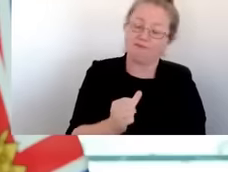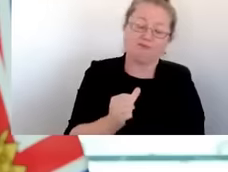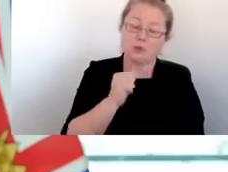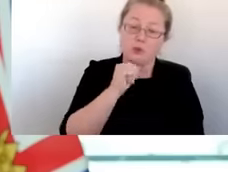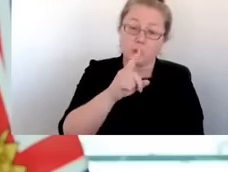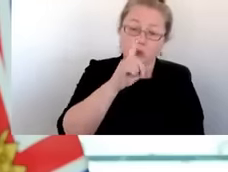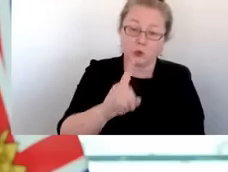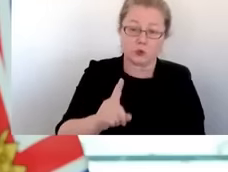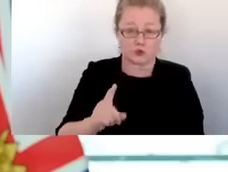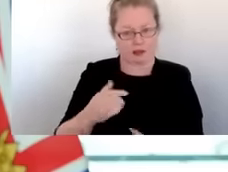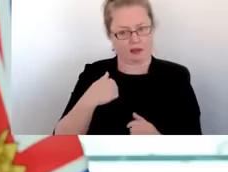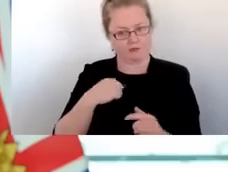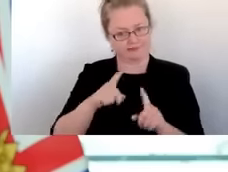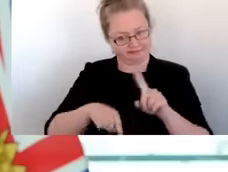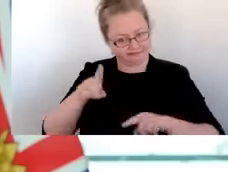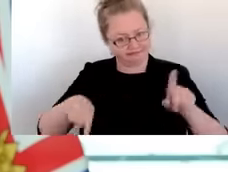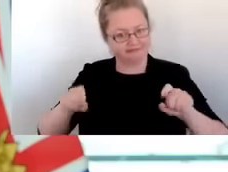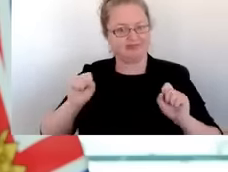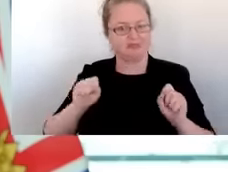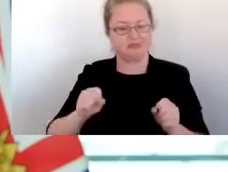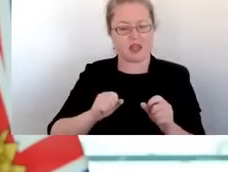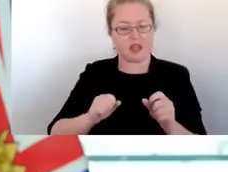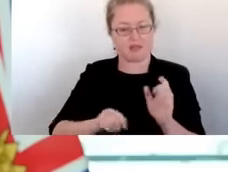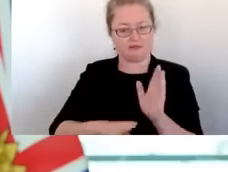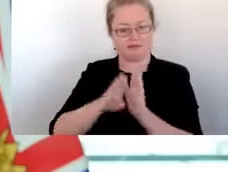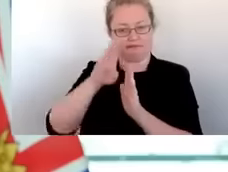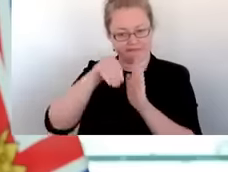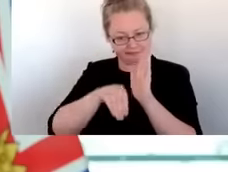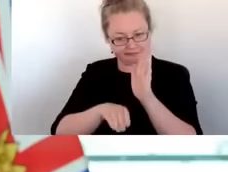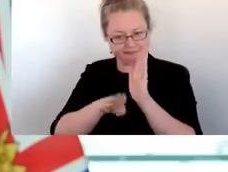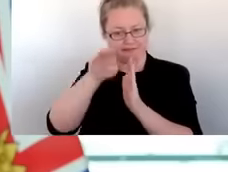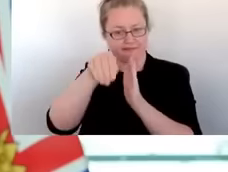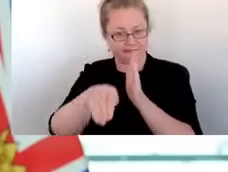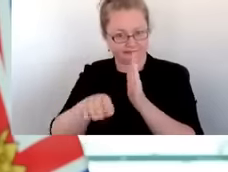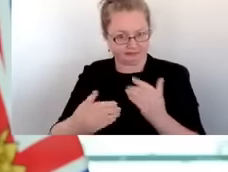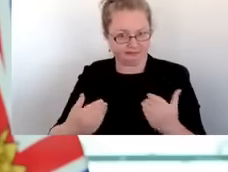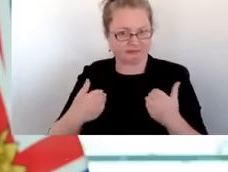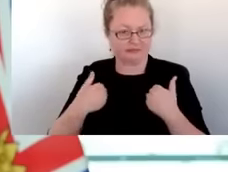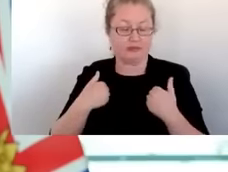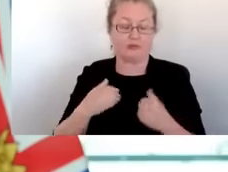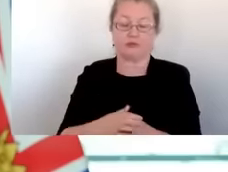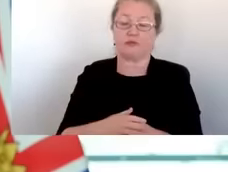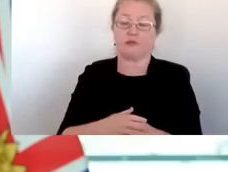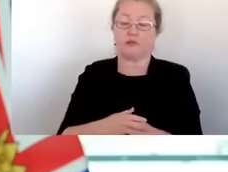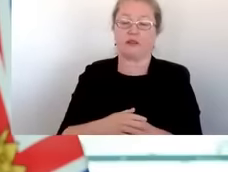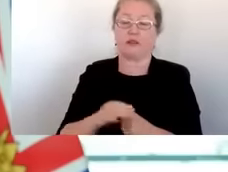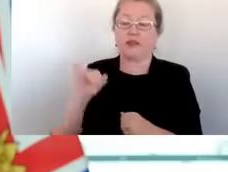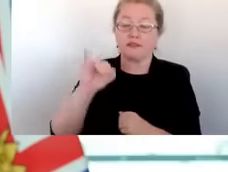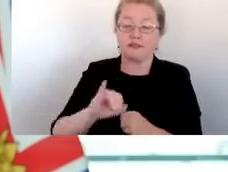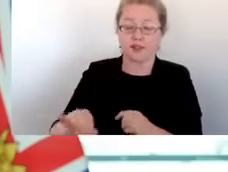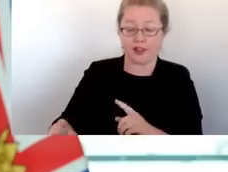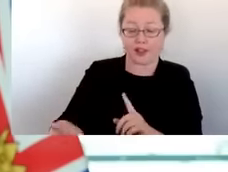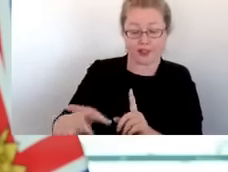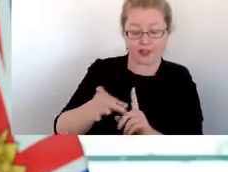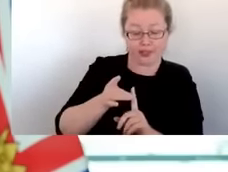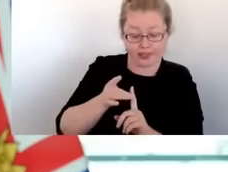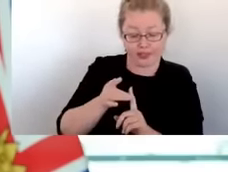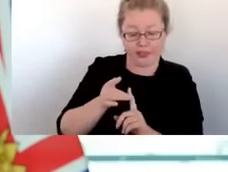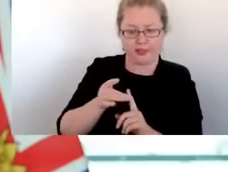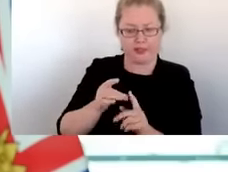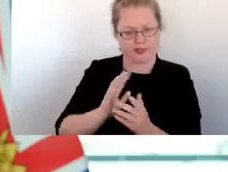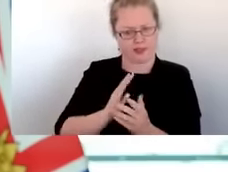not just one size fits all. We know that an infection-induced immunity, what some people call natural immunity,